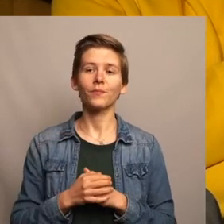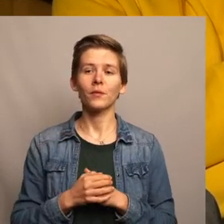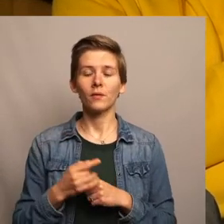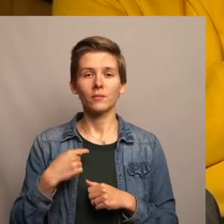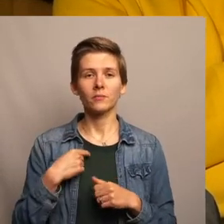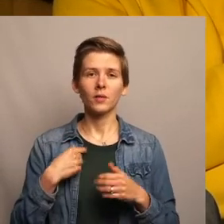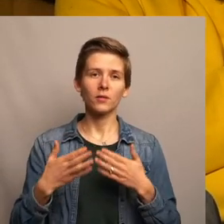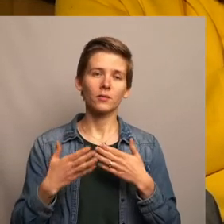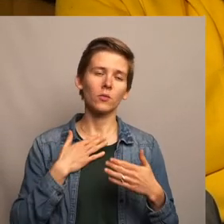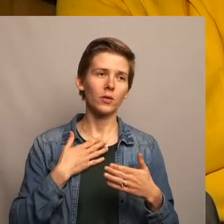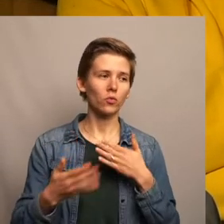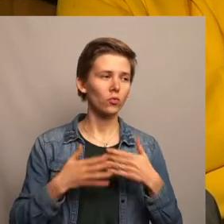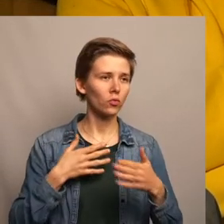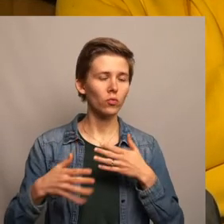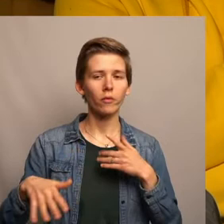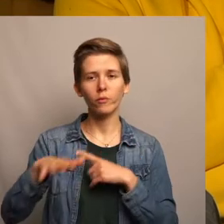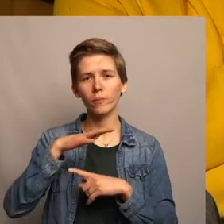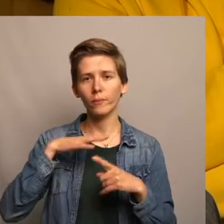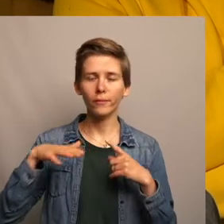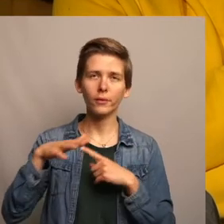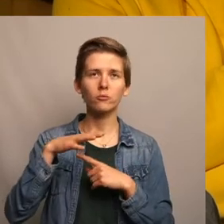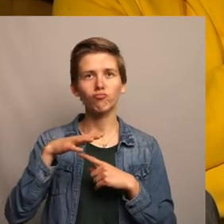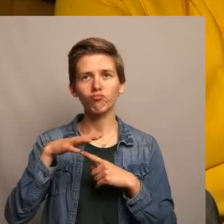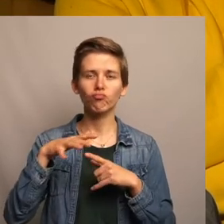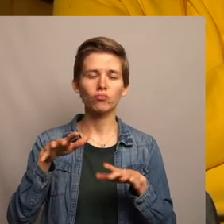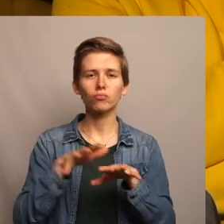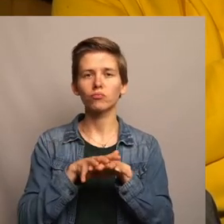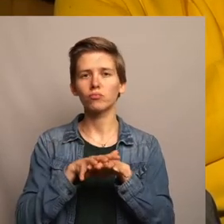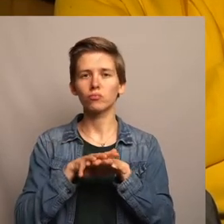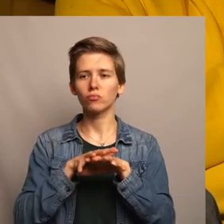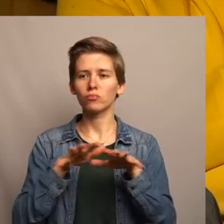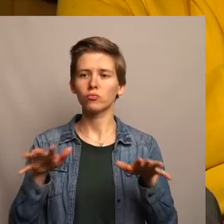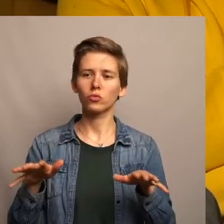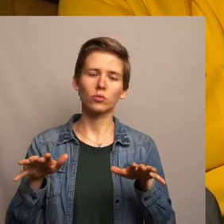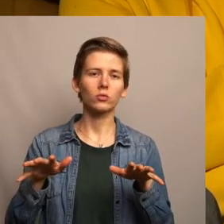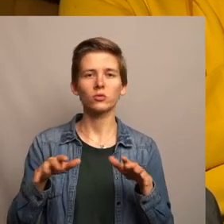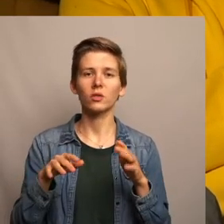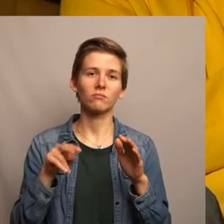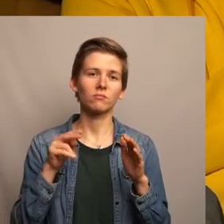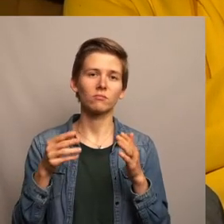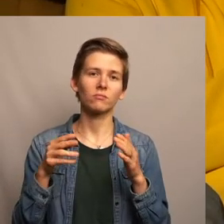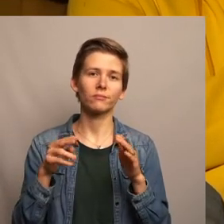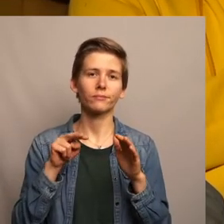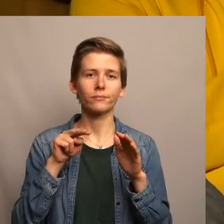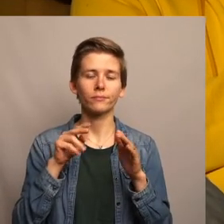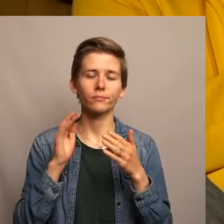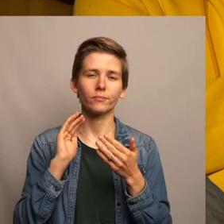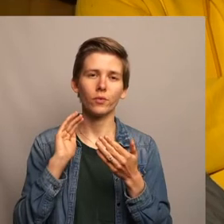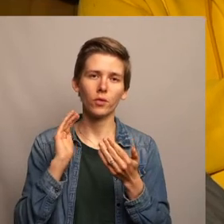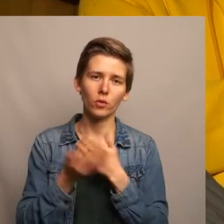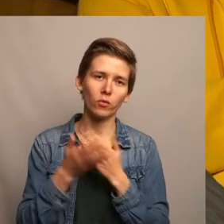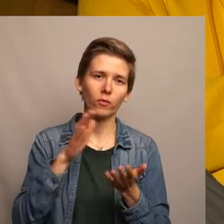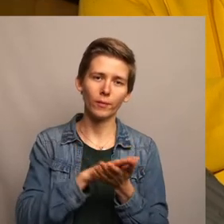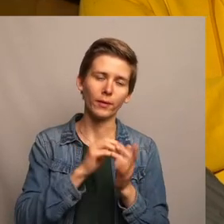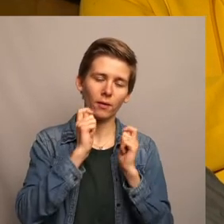and are most of them have an asylum seeker background, so they come here like asking the asyl or the